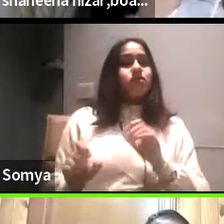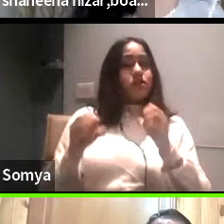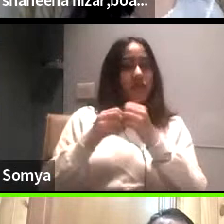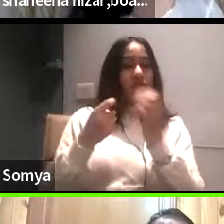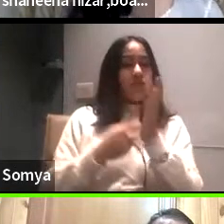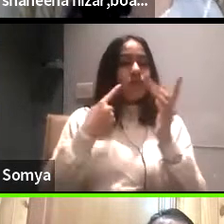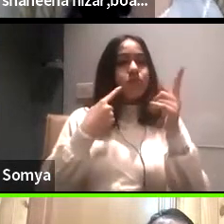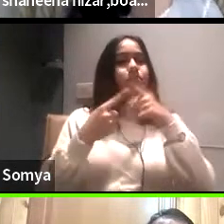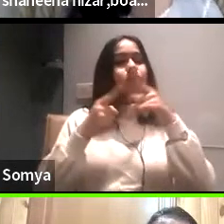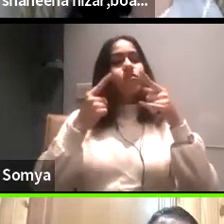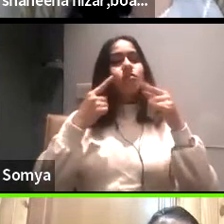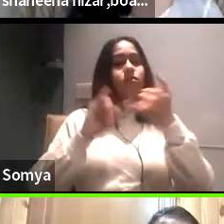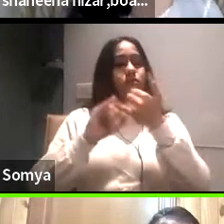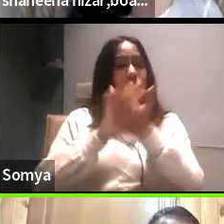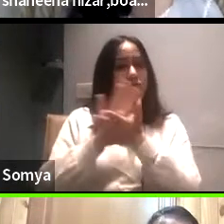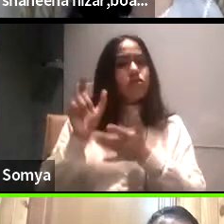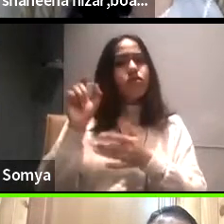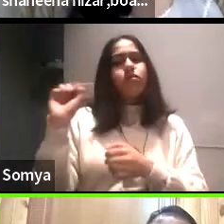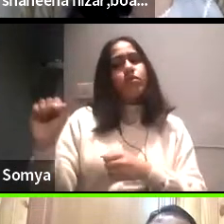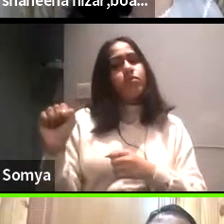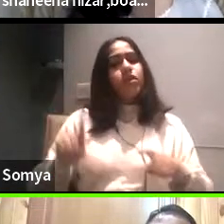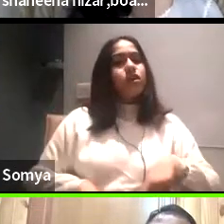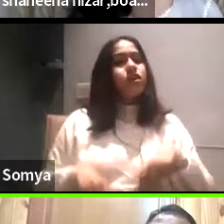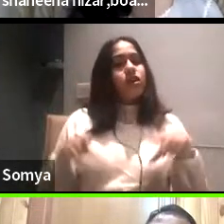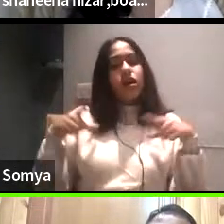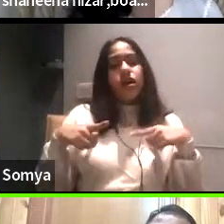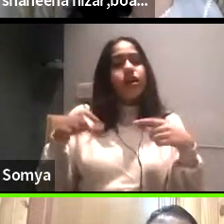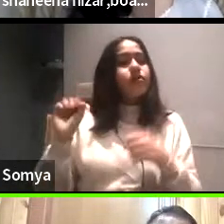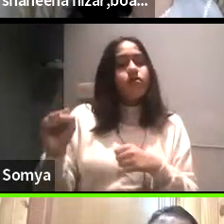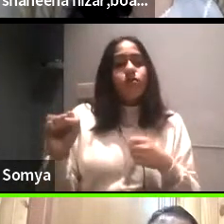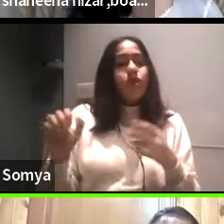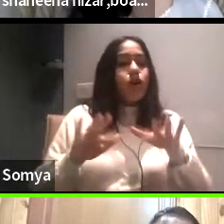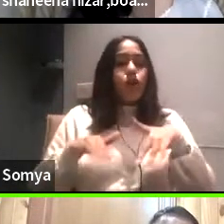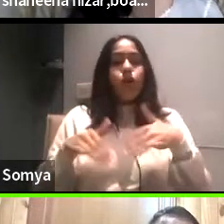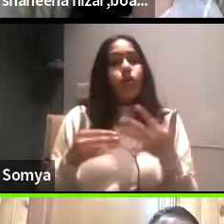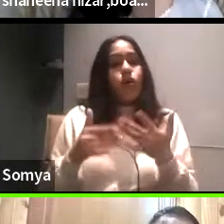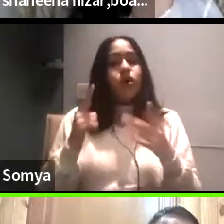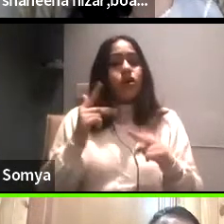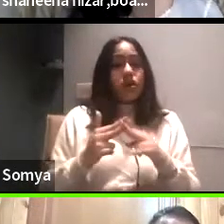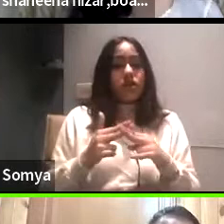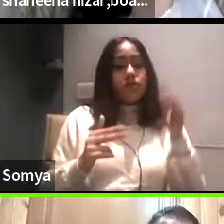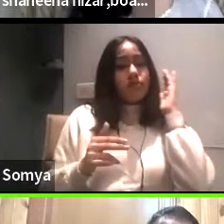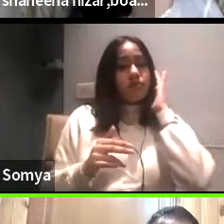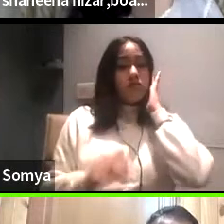So tell me about your journey and how did you got